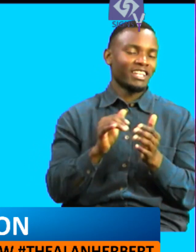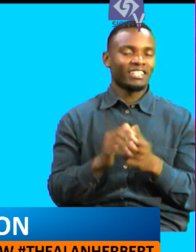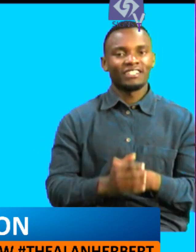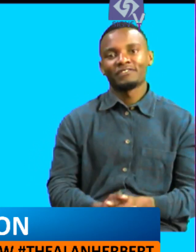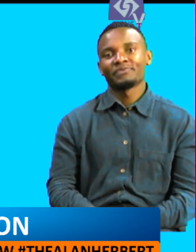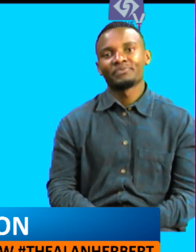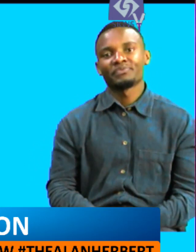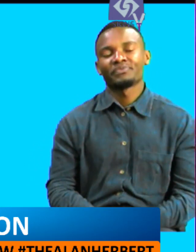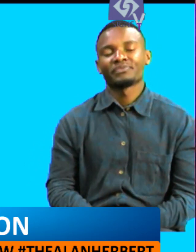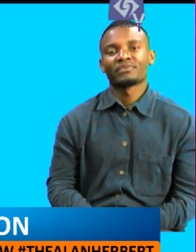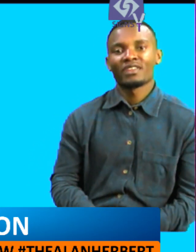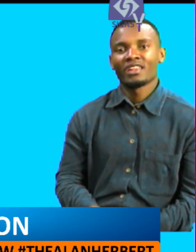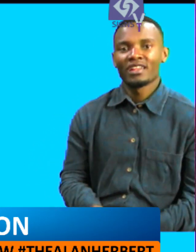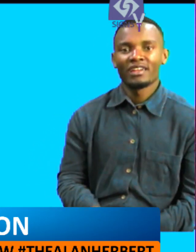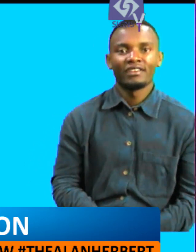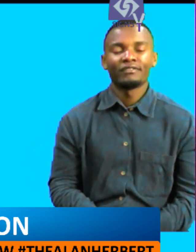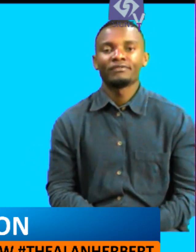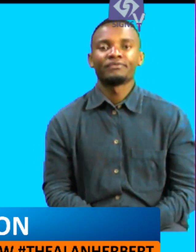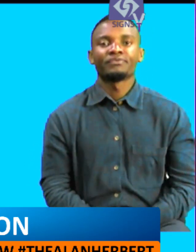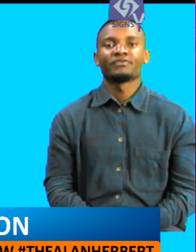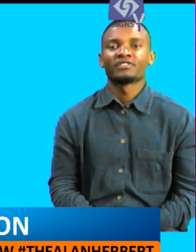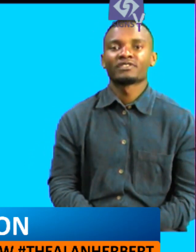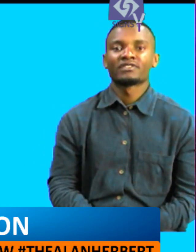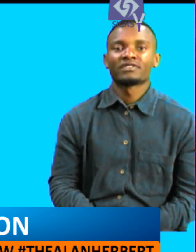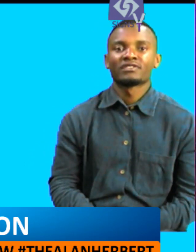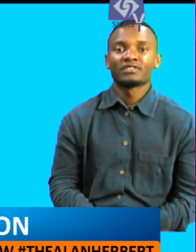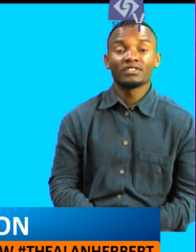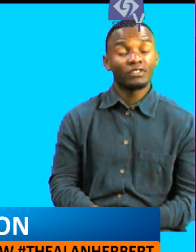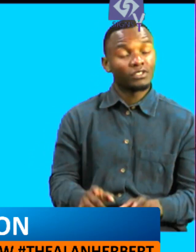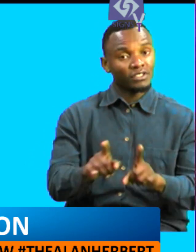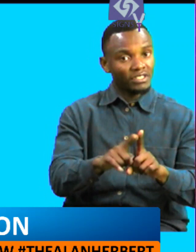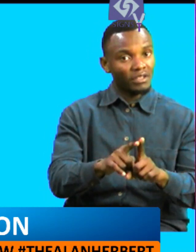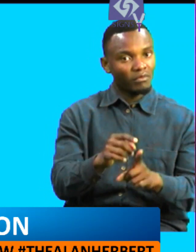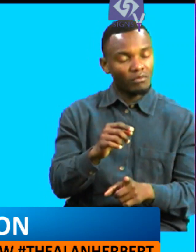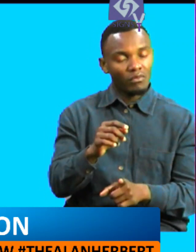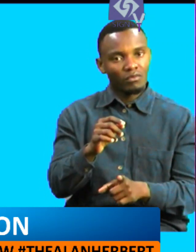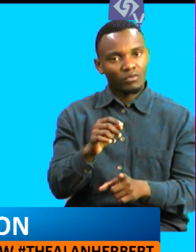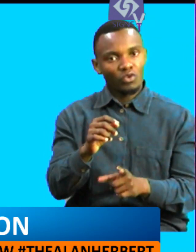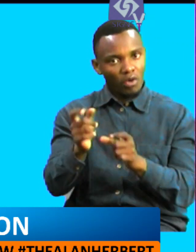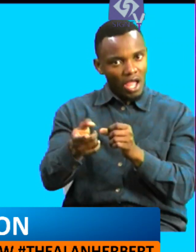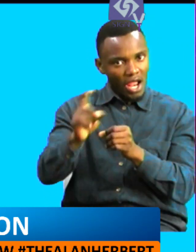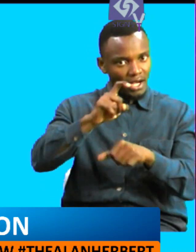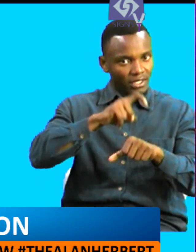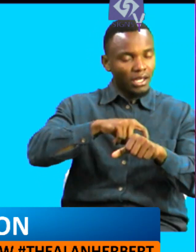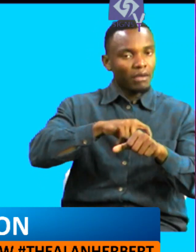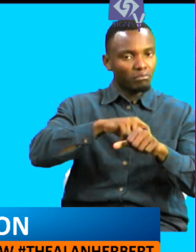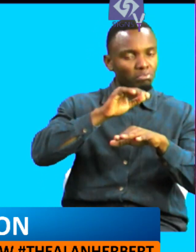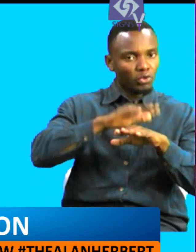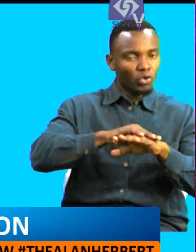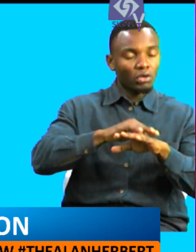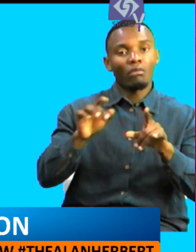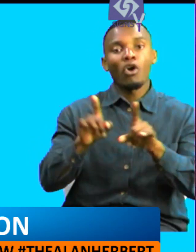substitute with. Yeah. So there's a question of additional time, and